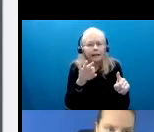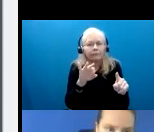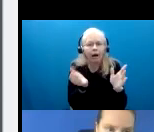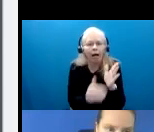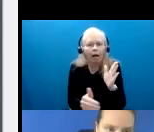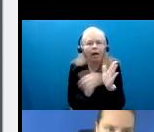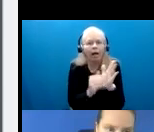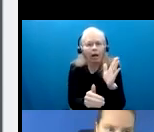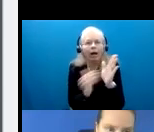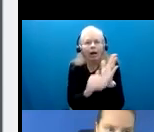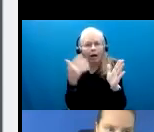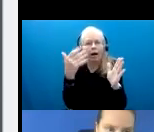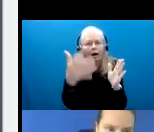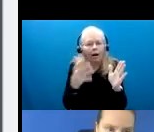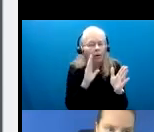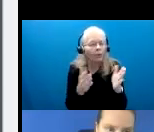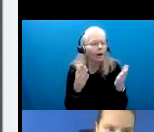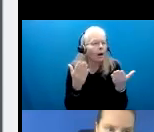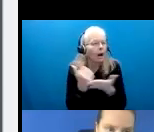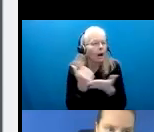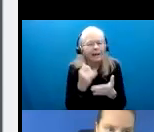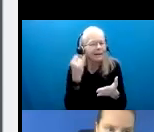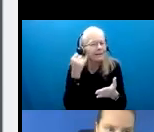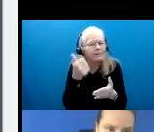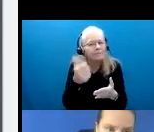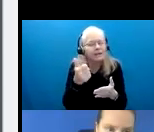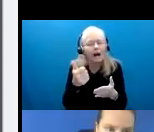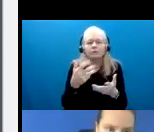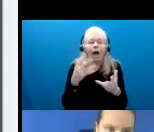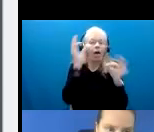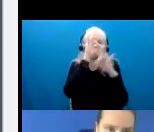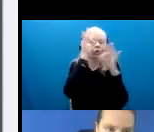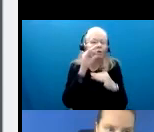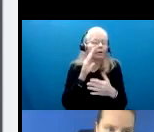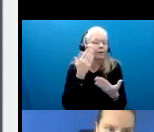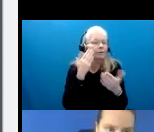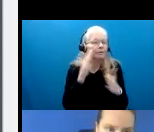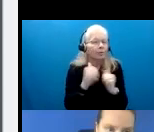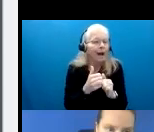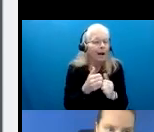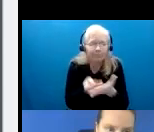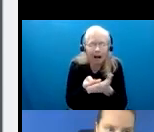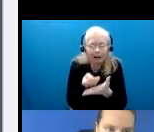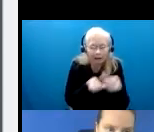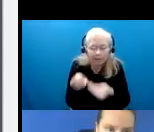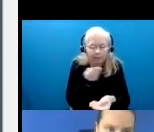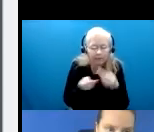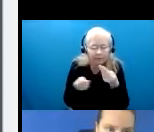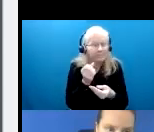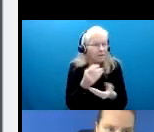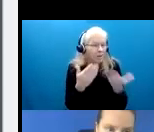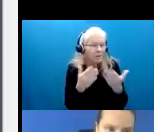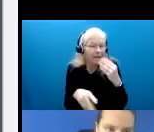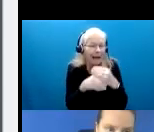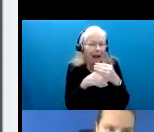going into foreclosure if they're not financially responsible. So I would probably add like foreclosure assistance and resources and programs